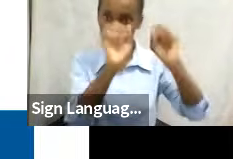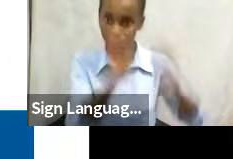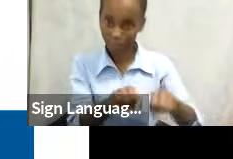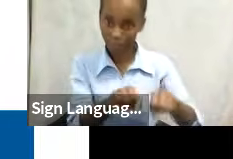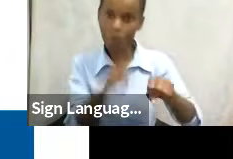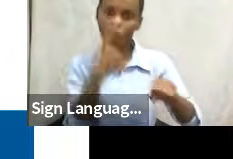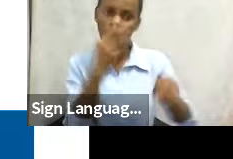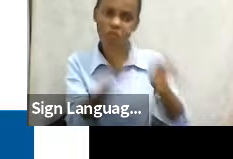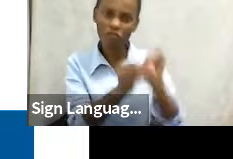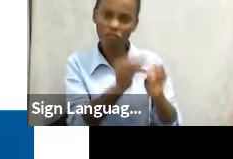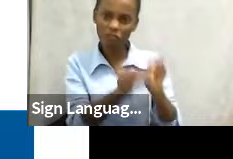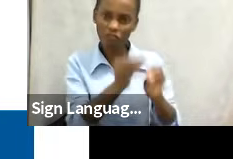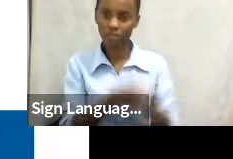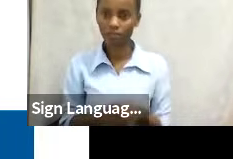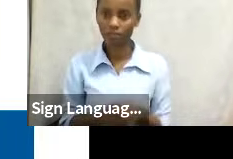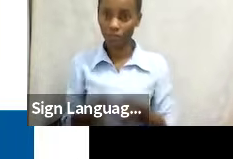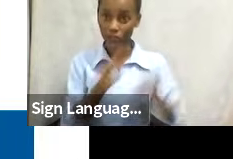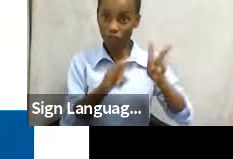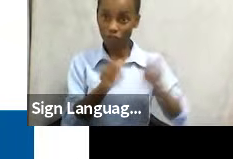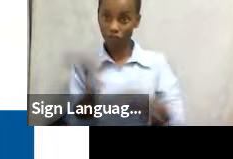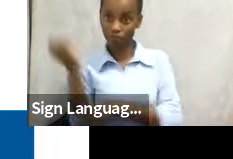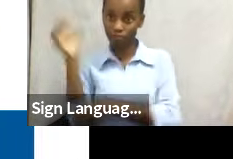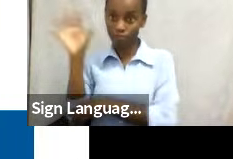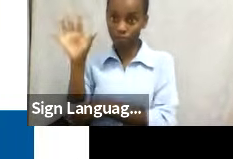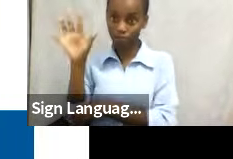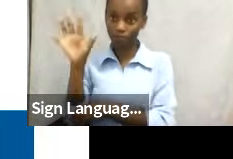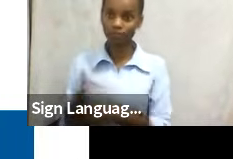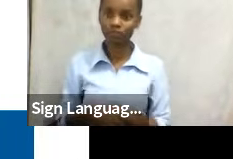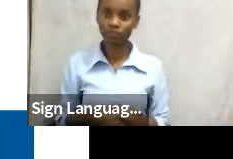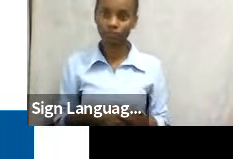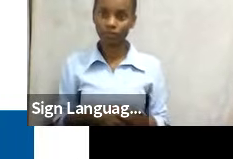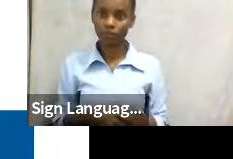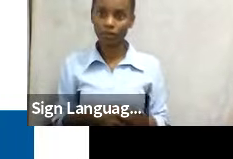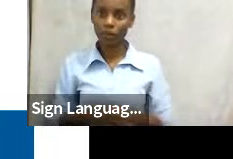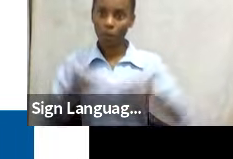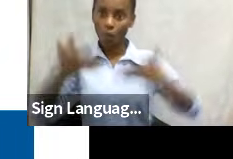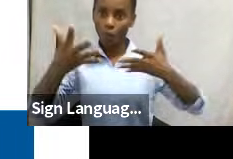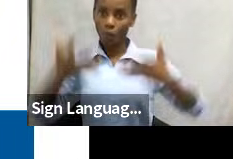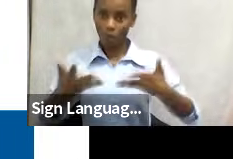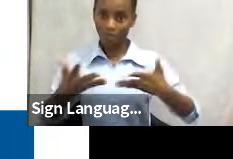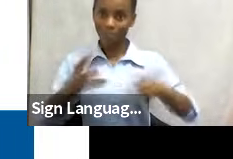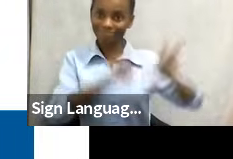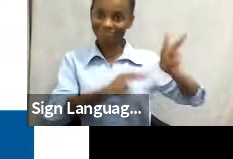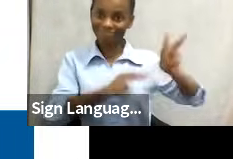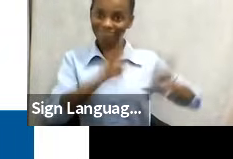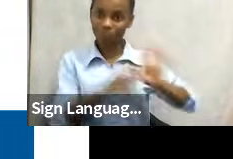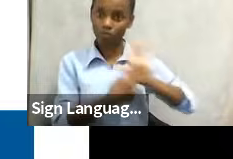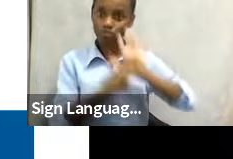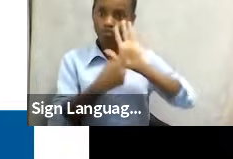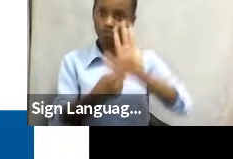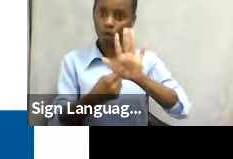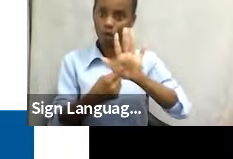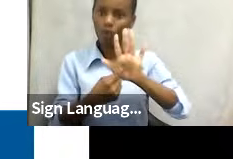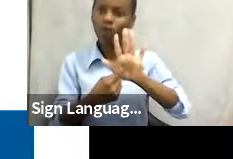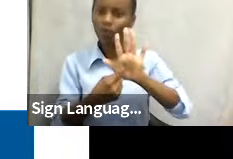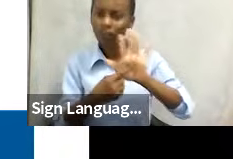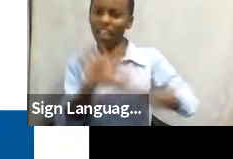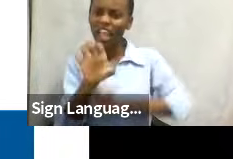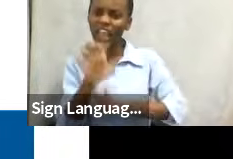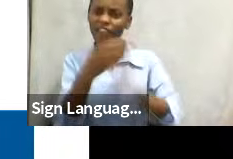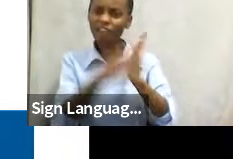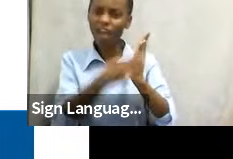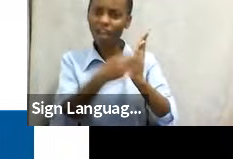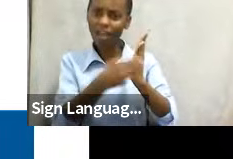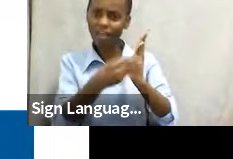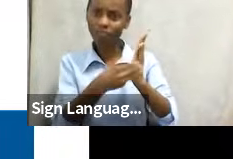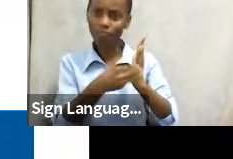Welcome to this tutorial video that will show you how to accept your auto assessment on SARS e-filing. You would have received the auto